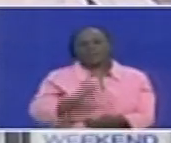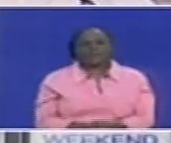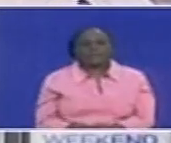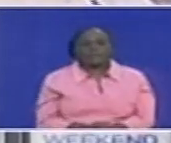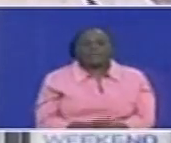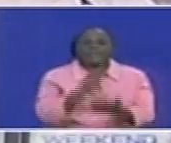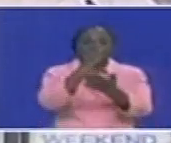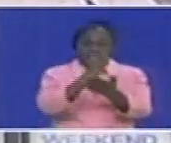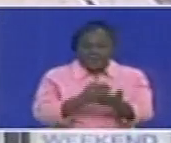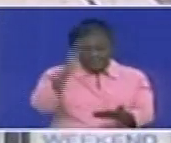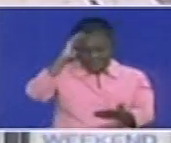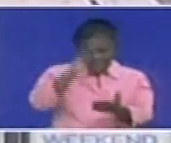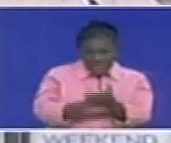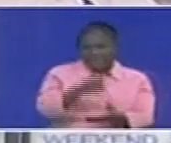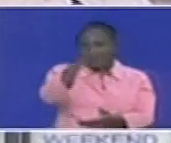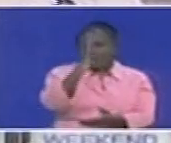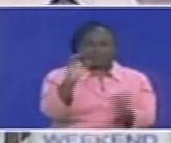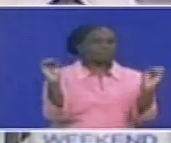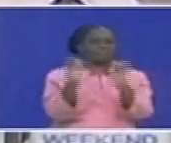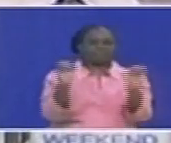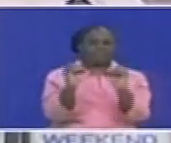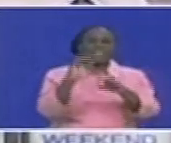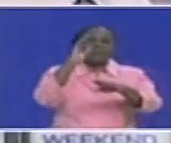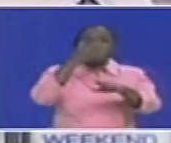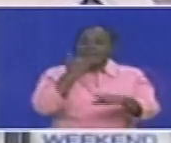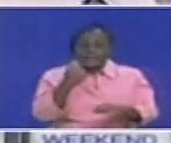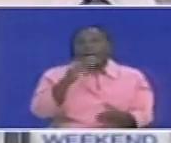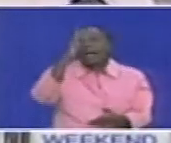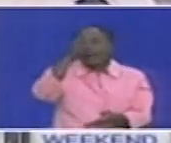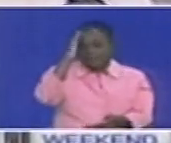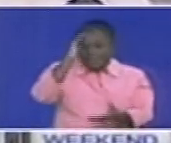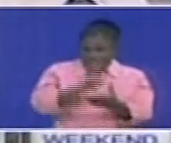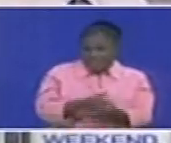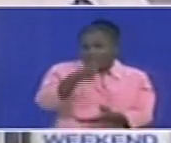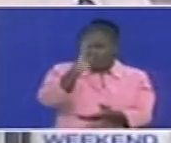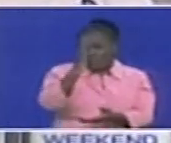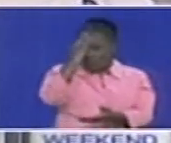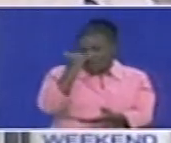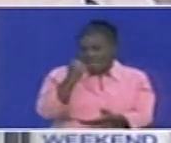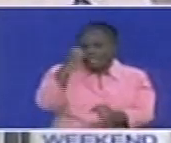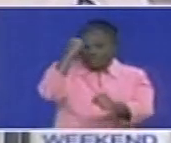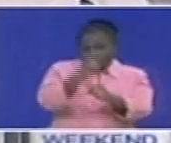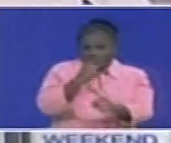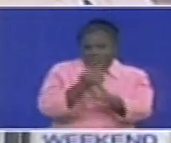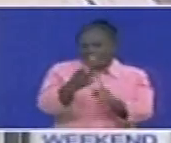And some that are not believing in God. But it is good to believe in God, because the things he's doing, they're showing.